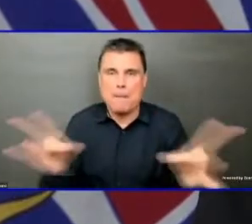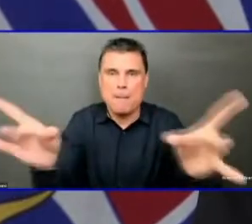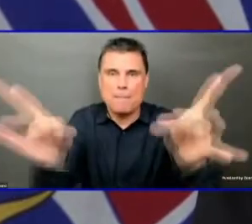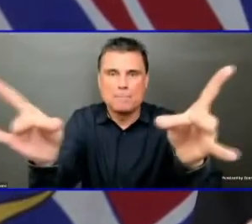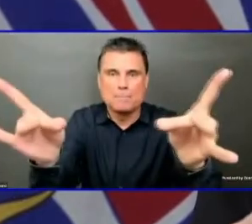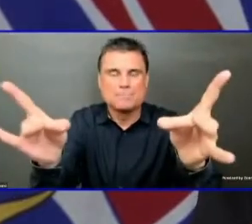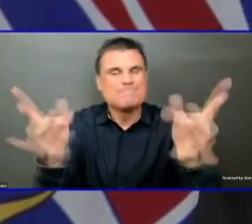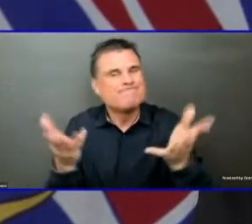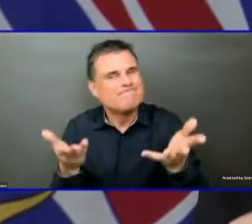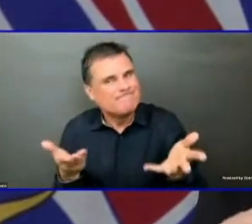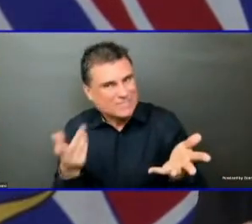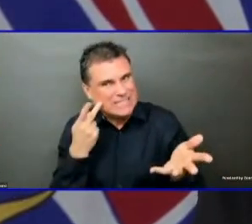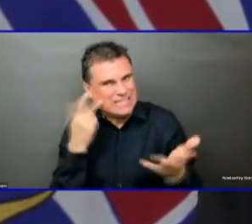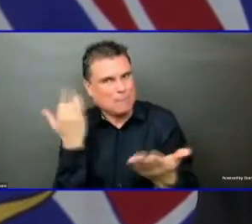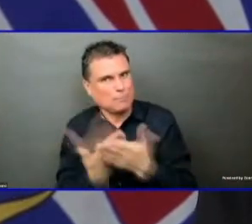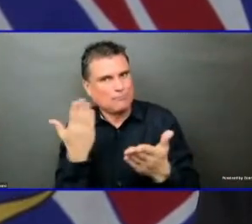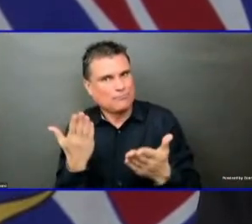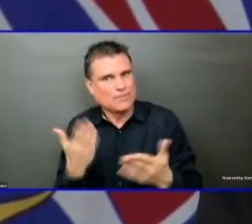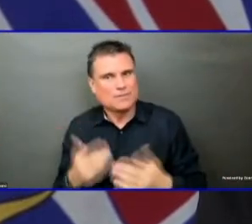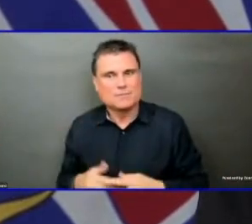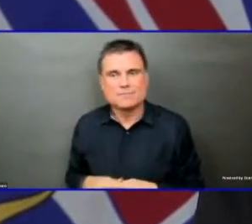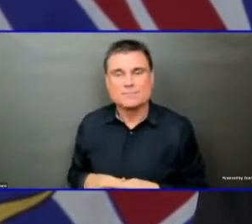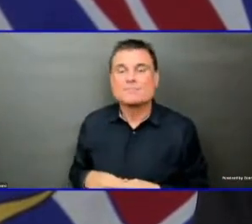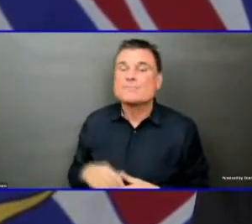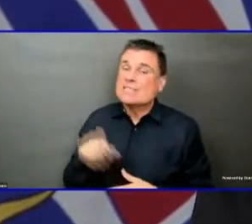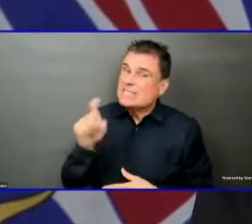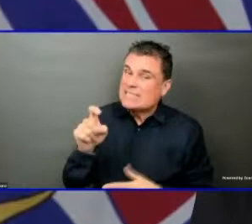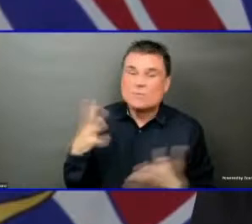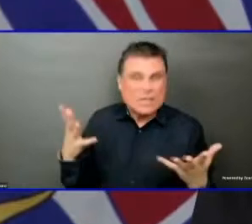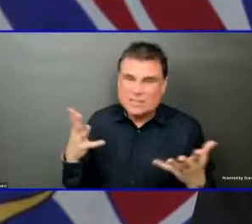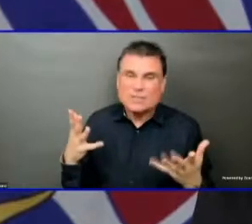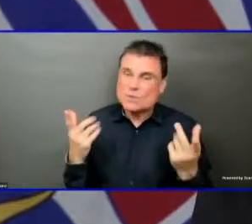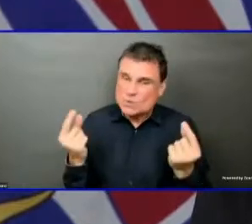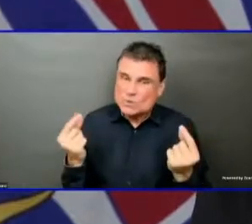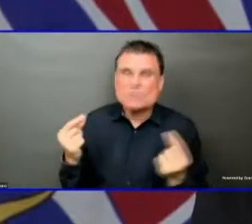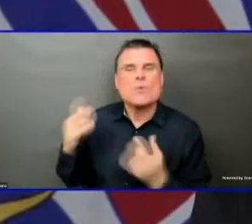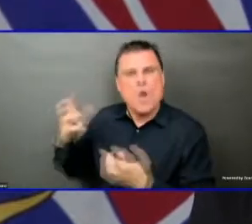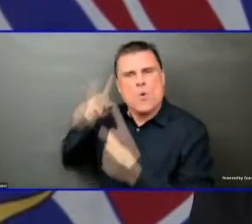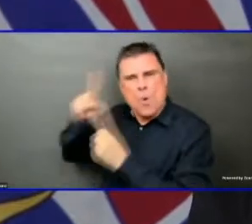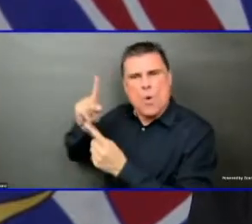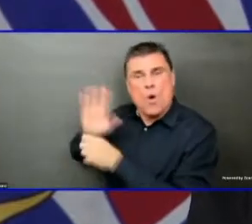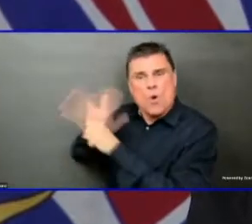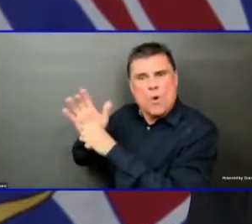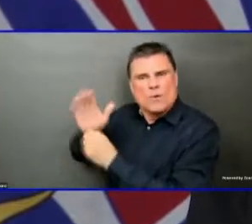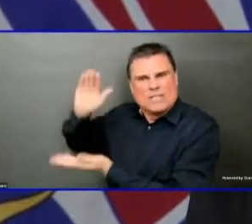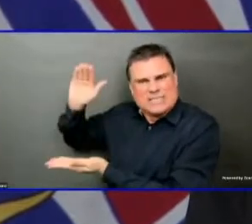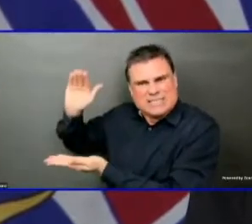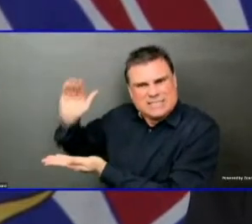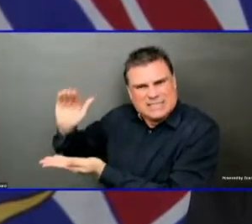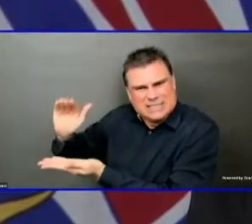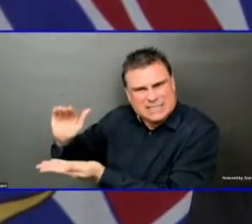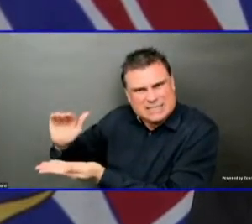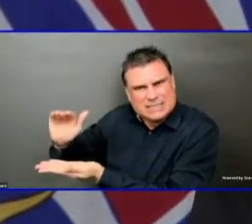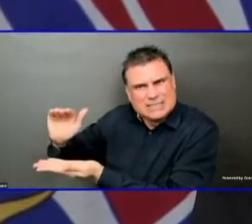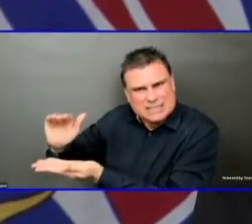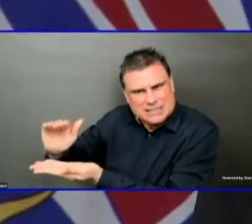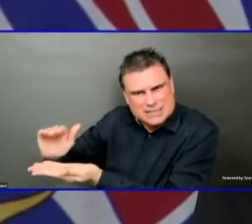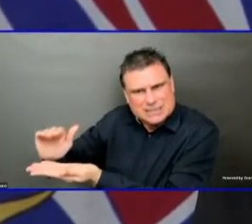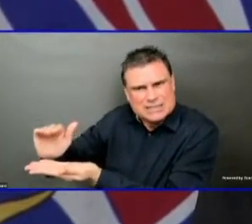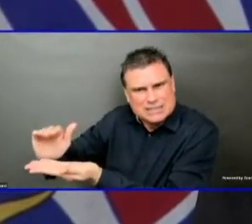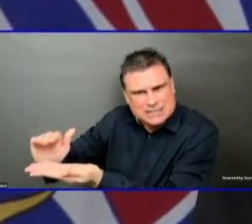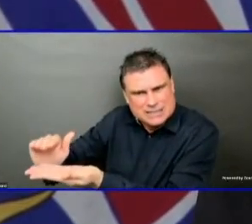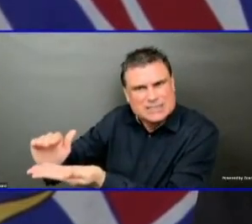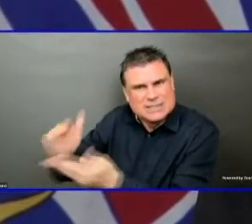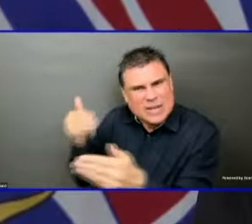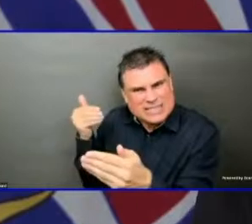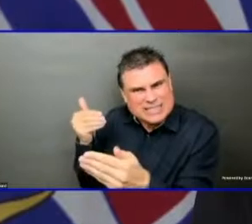a smooth, flat path to the finish, with few and if any hurdles like outbreaks or